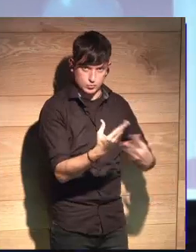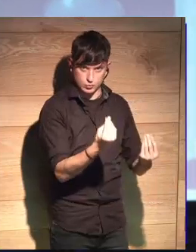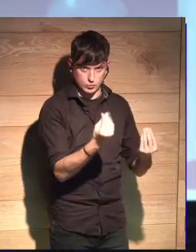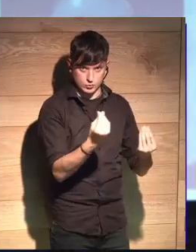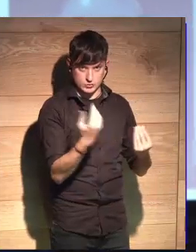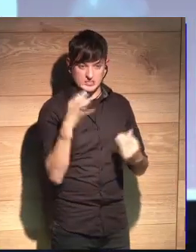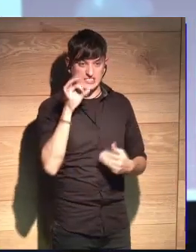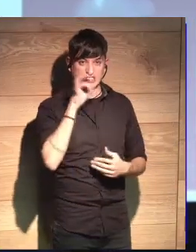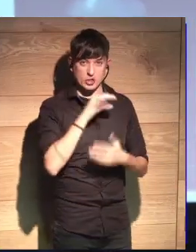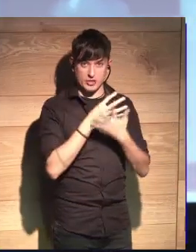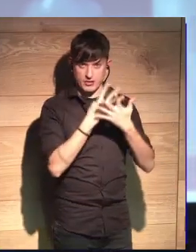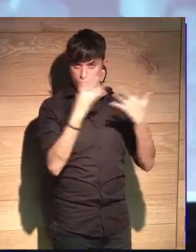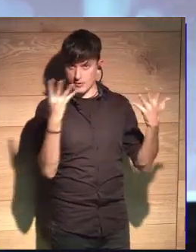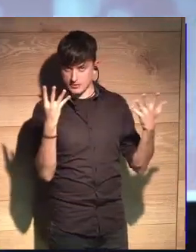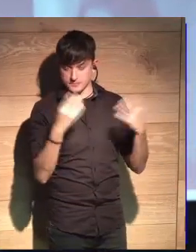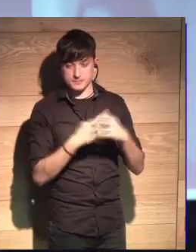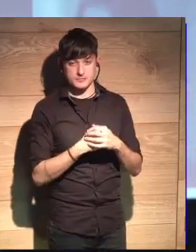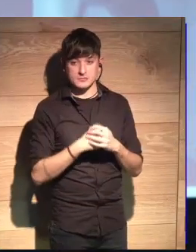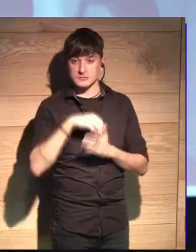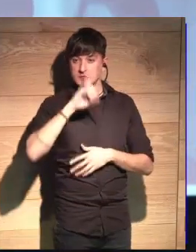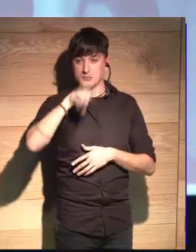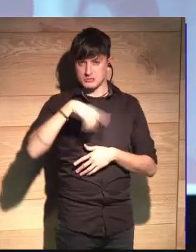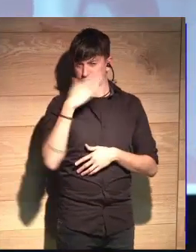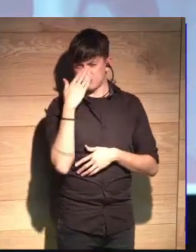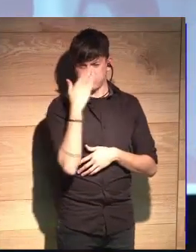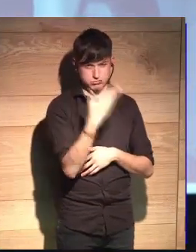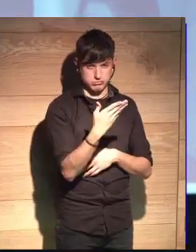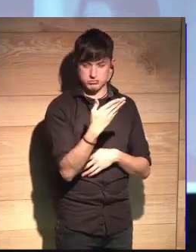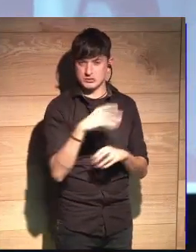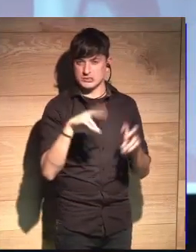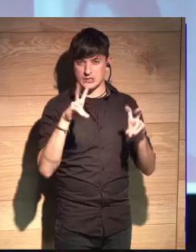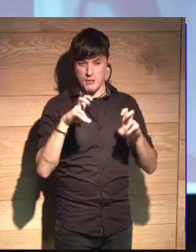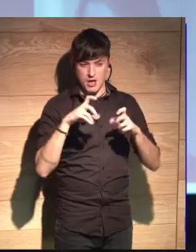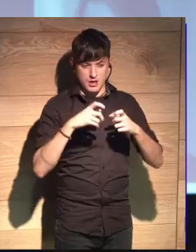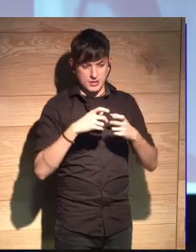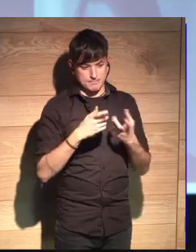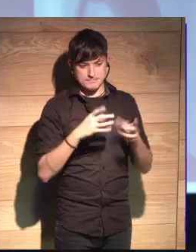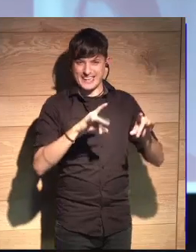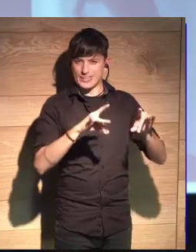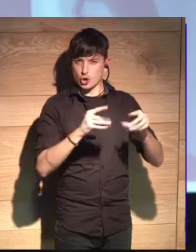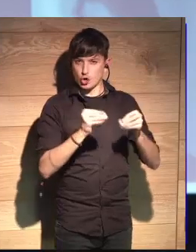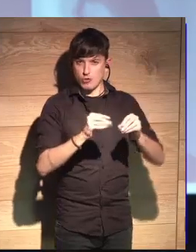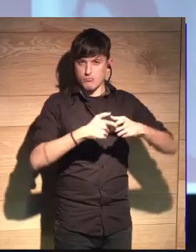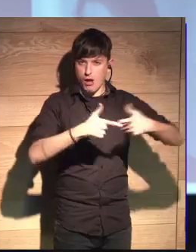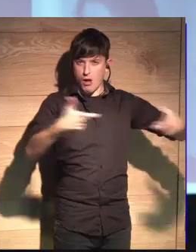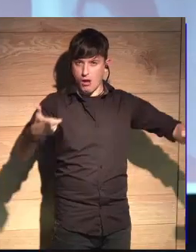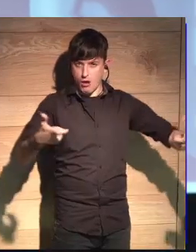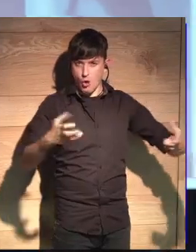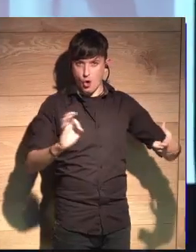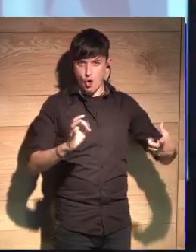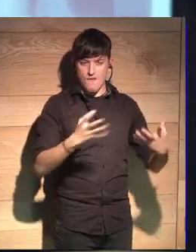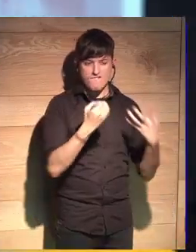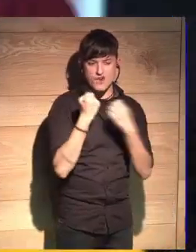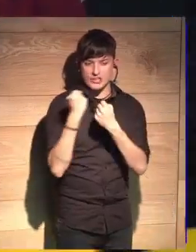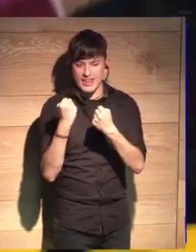its territorial expansion. It was honest about its strength, honest about what it could do and what it could not do.